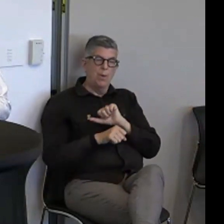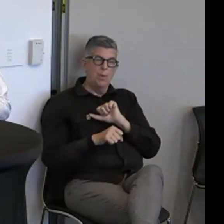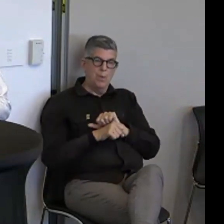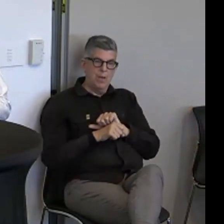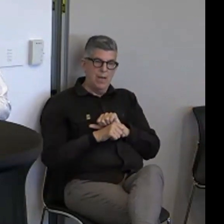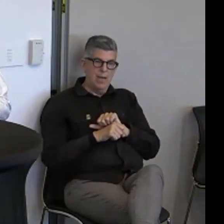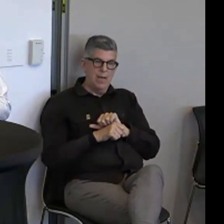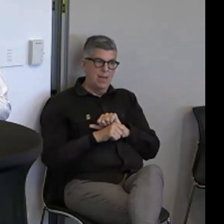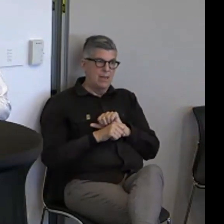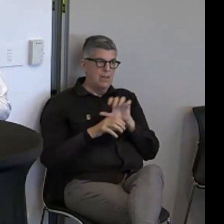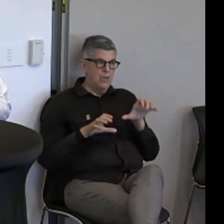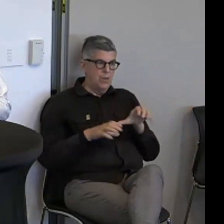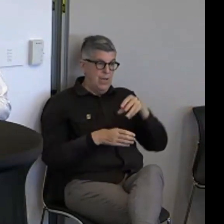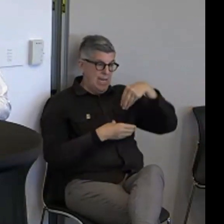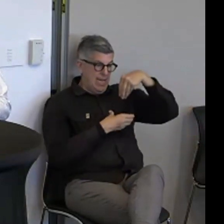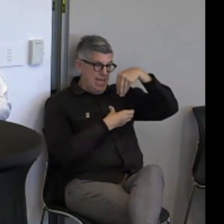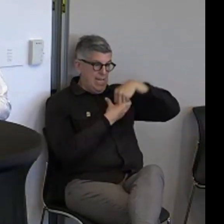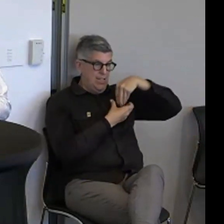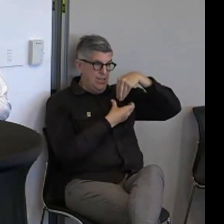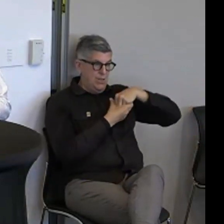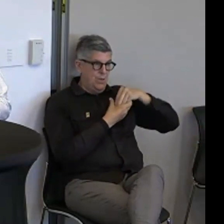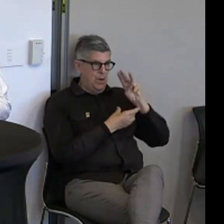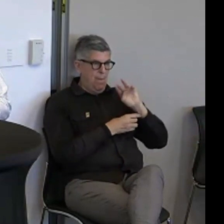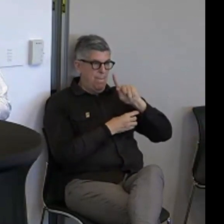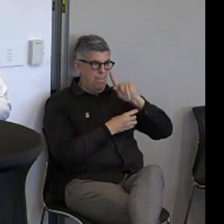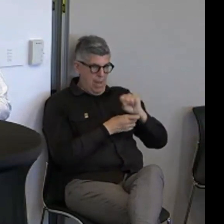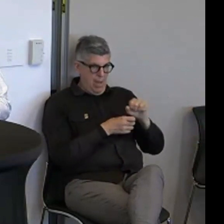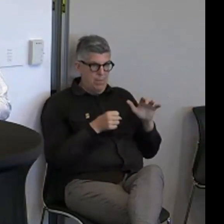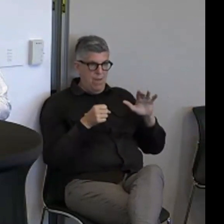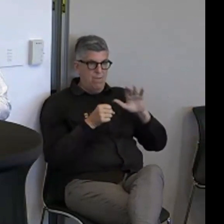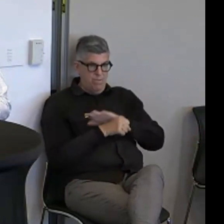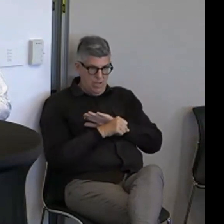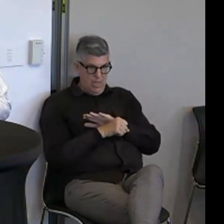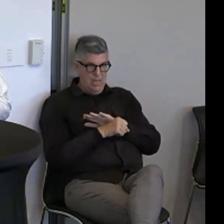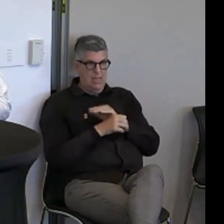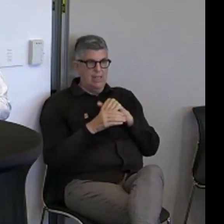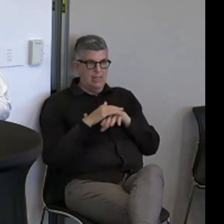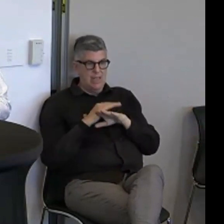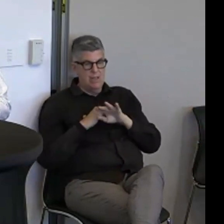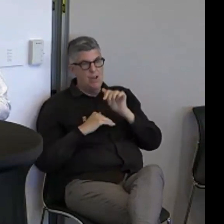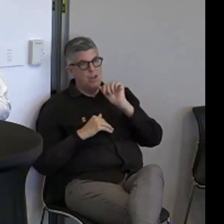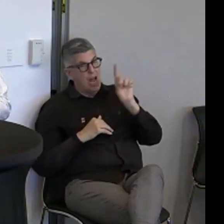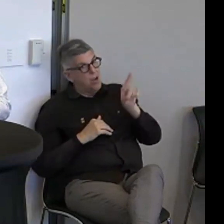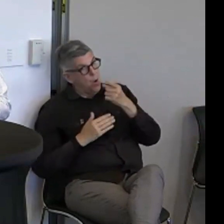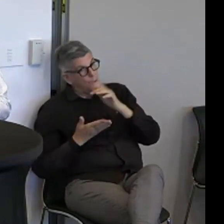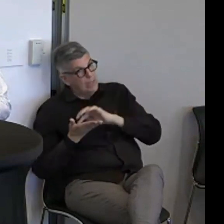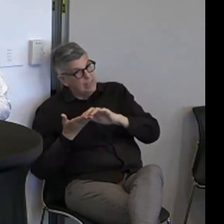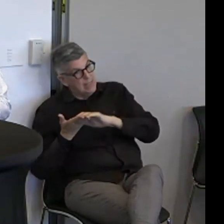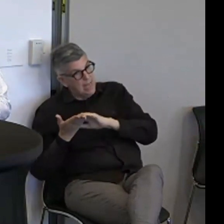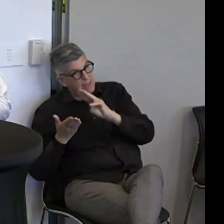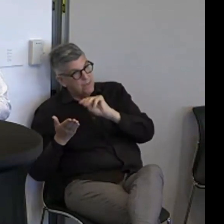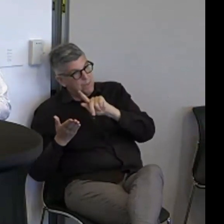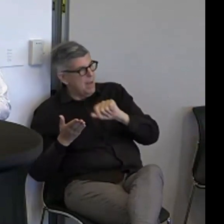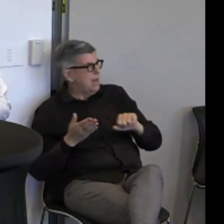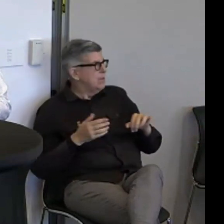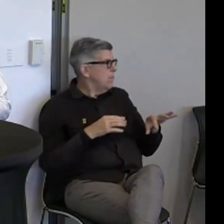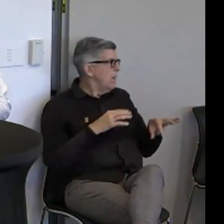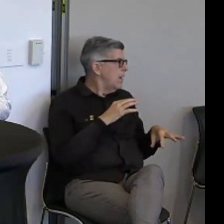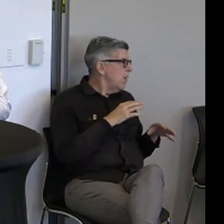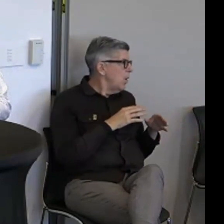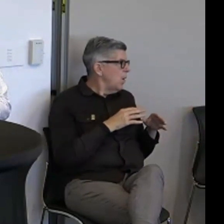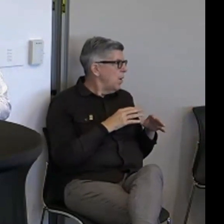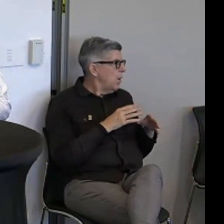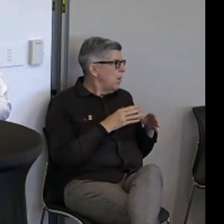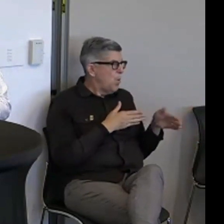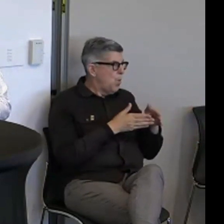indoor maps fully accessible for everyone, not only with tactile maps, but also with wayfinding. Of course,